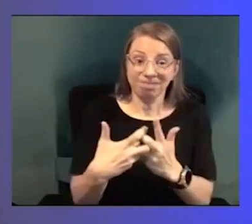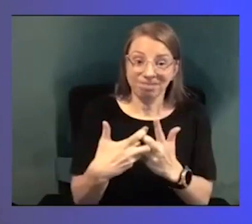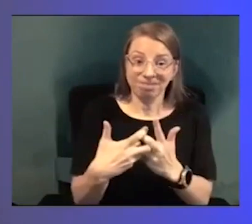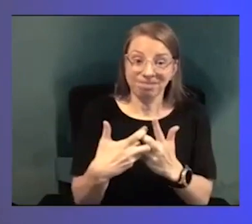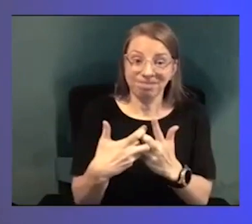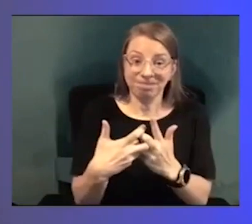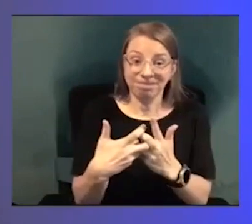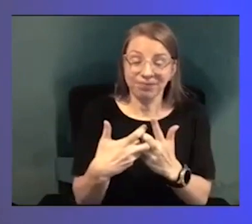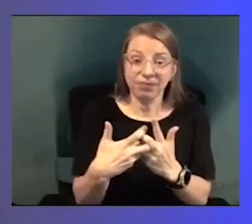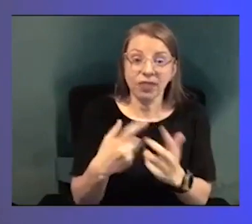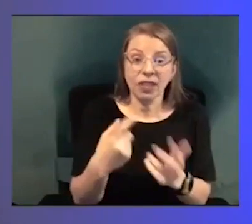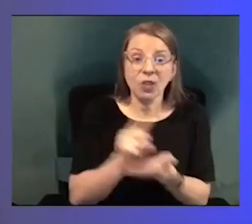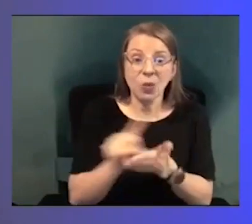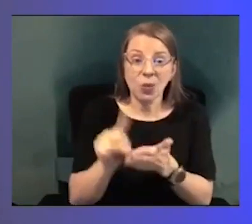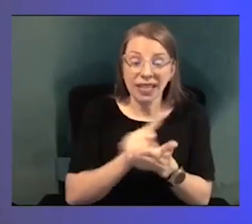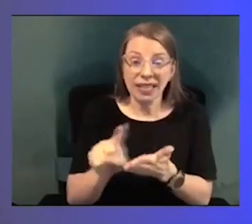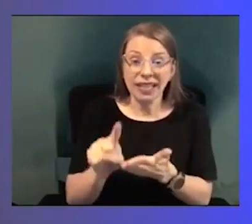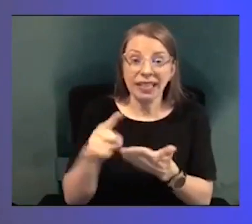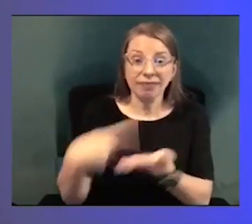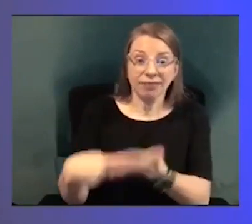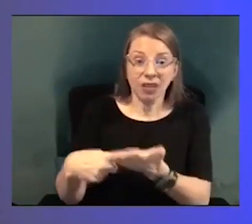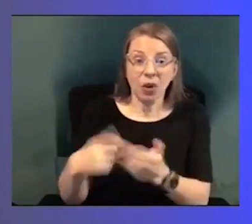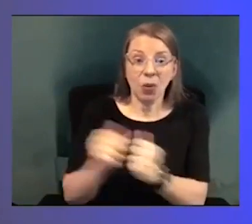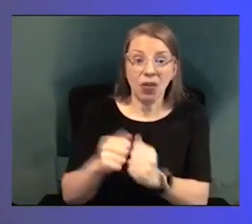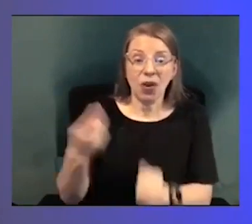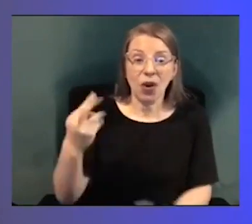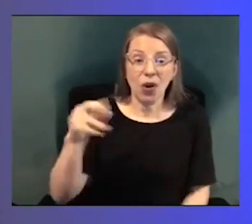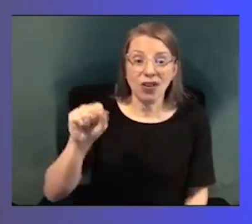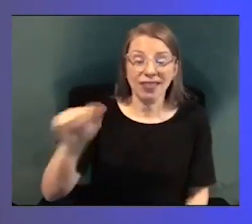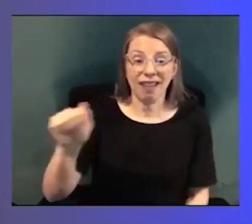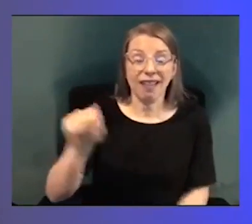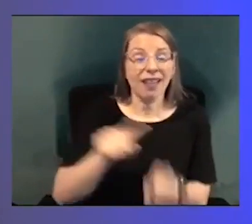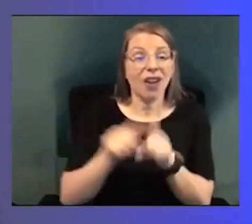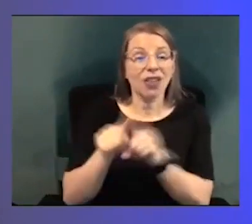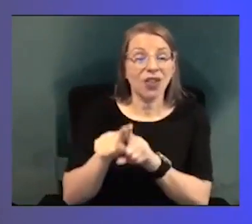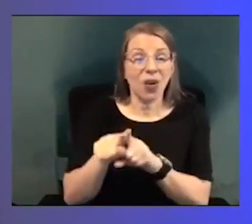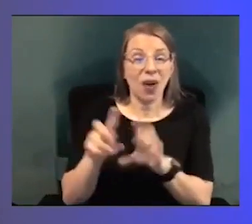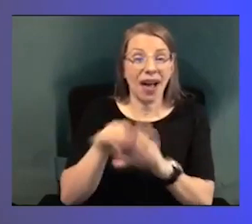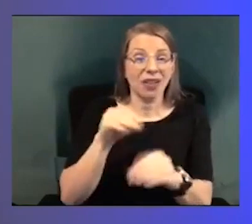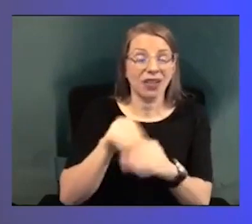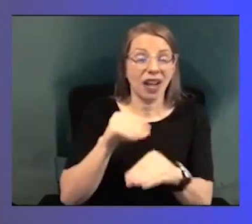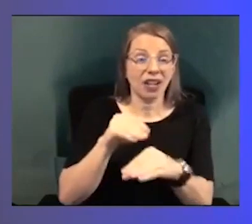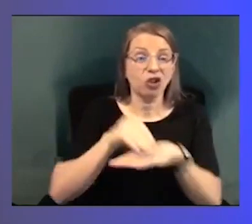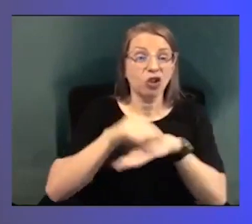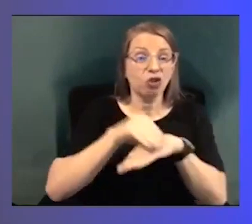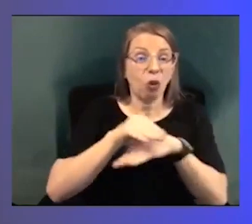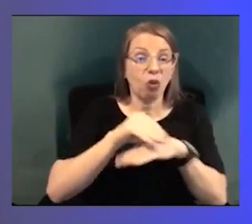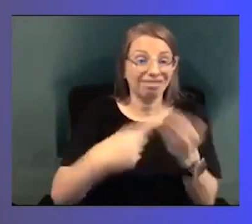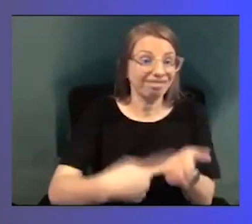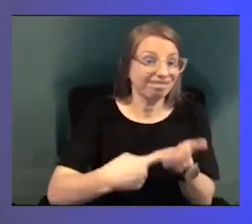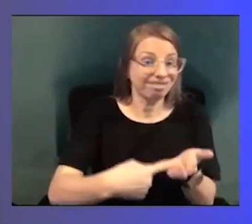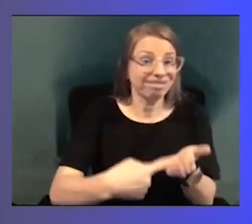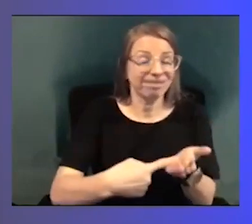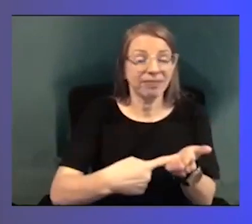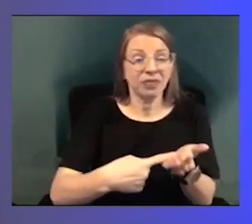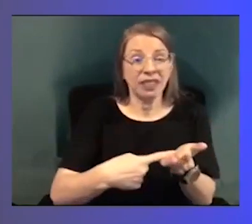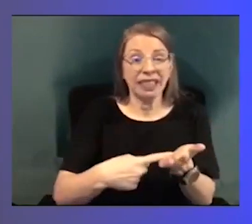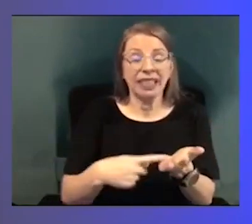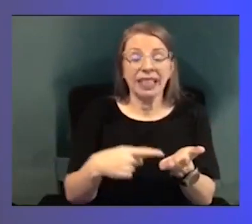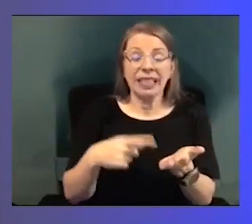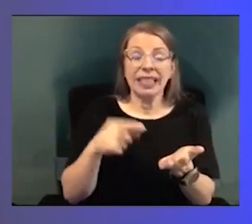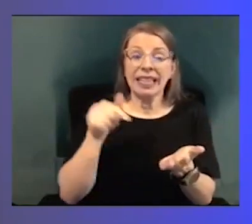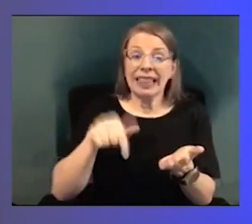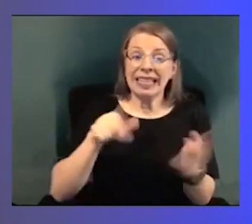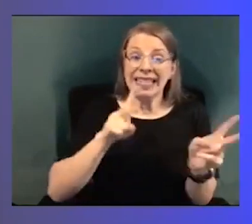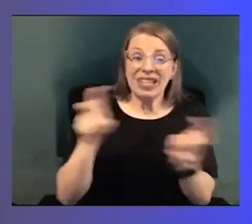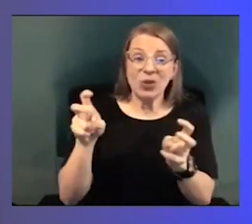weekly touch bases with HRSA as well as outside consultants to help us push this issue to say what is